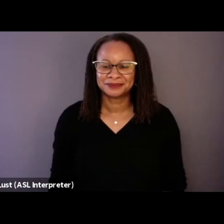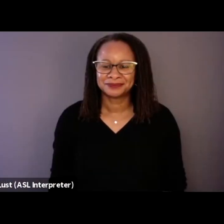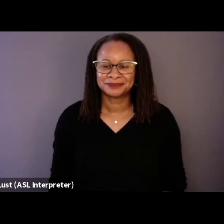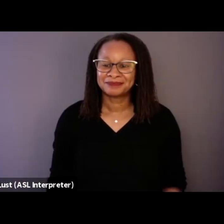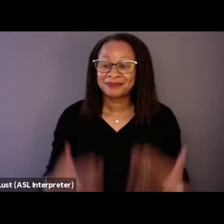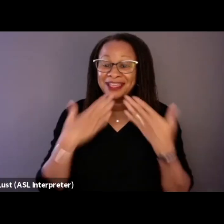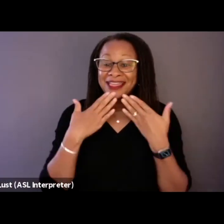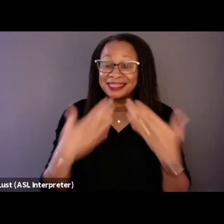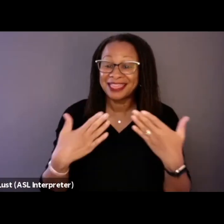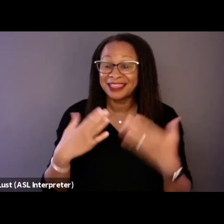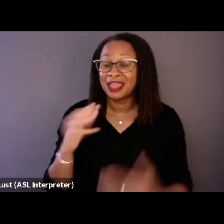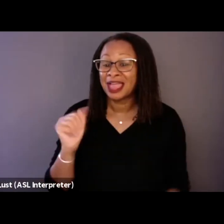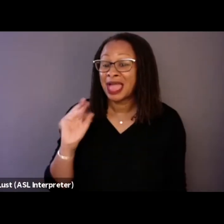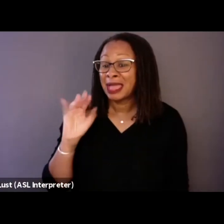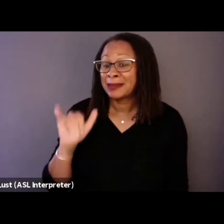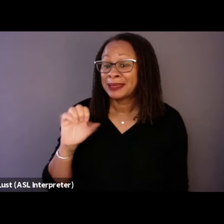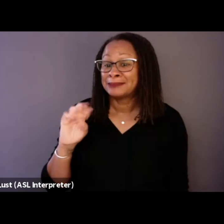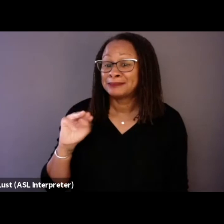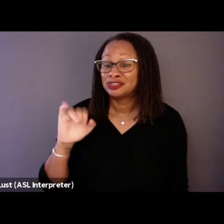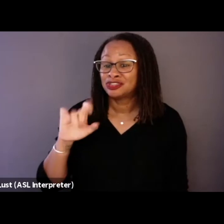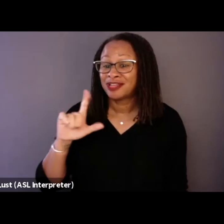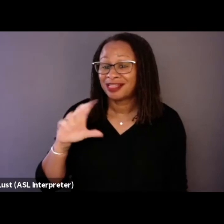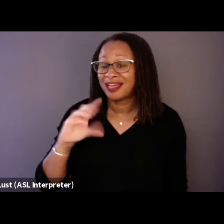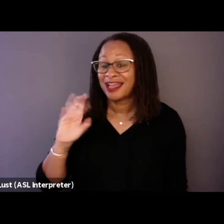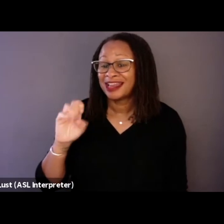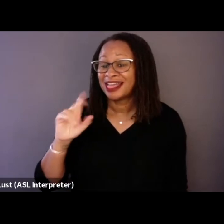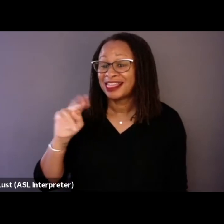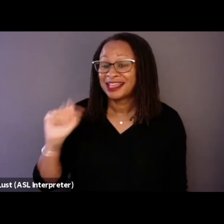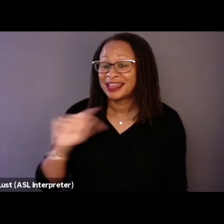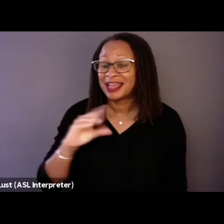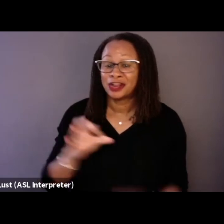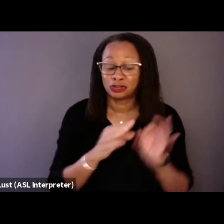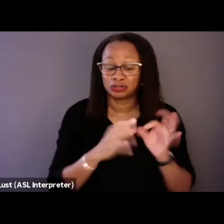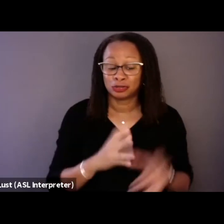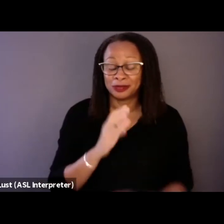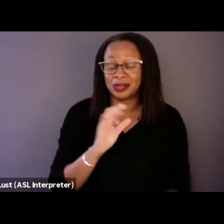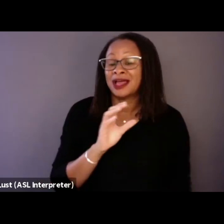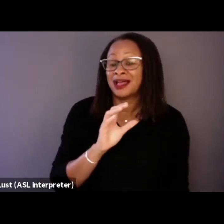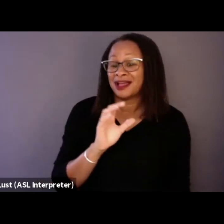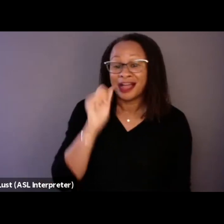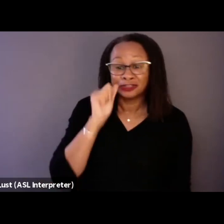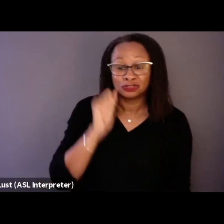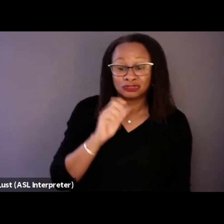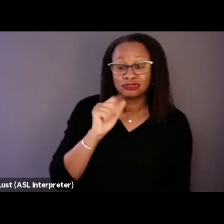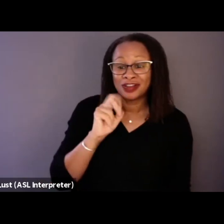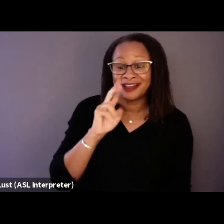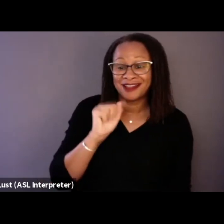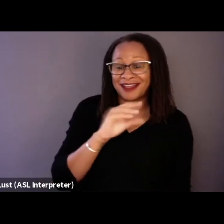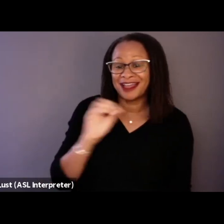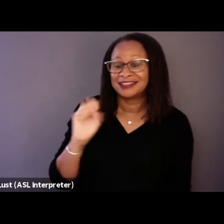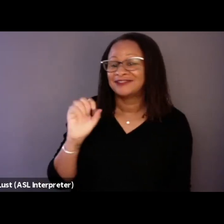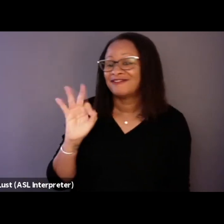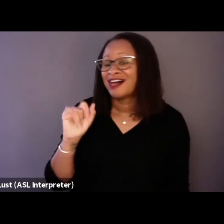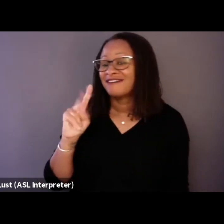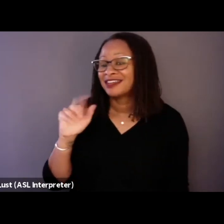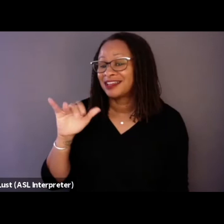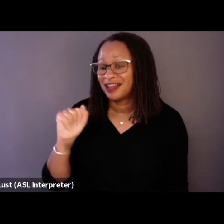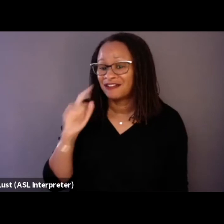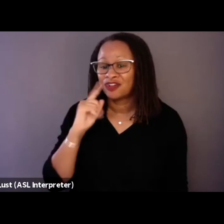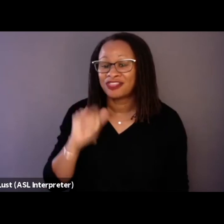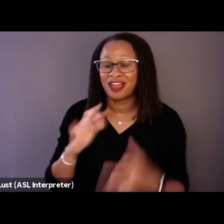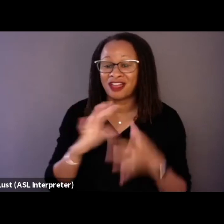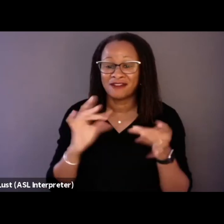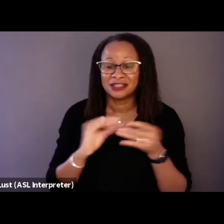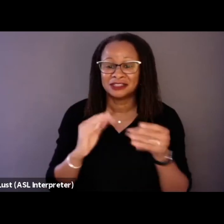Thank you, Amy, Michèle, and Elena, and our interpreters, Andrea and Flavia, for that conversation. I'm Mirzaei Castillo,